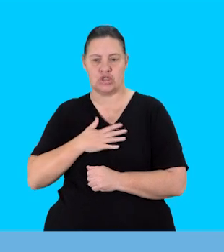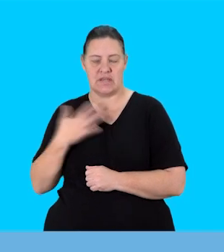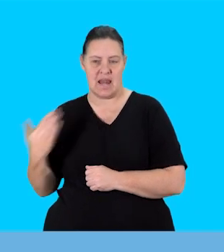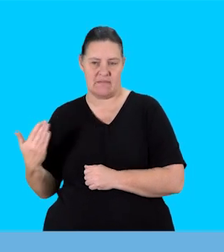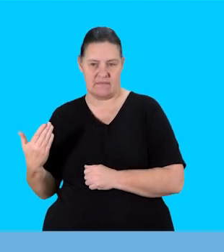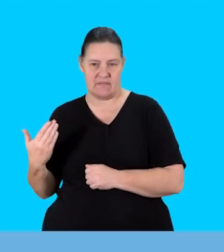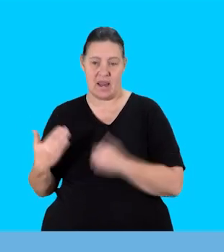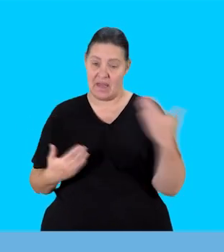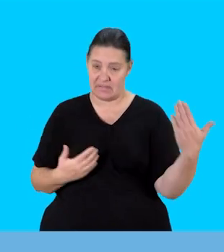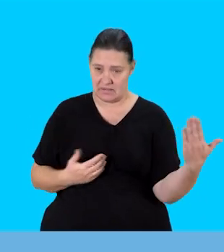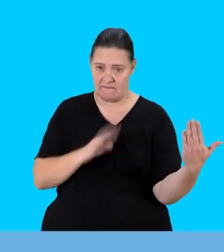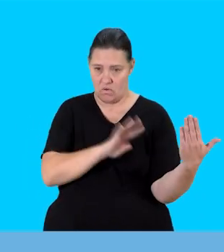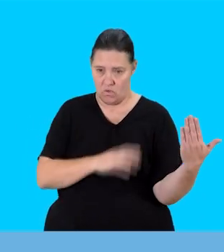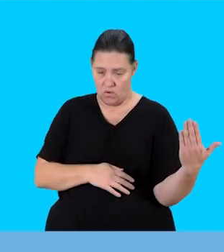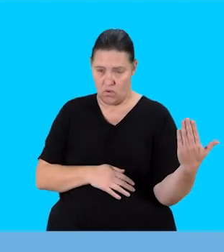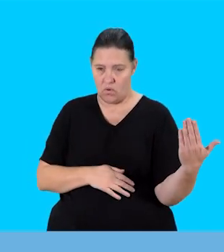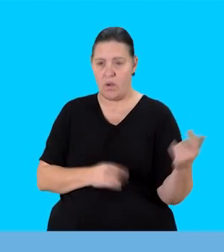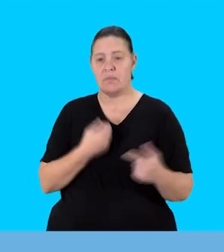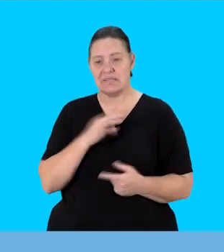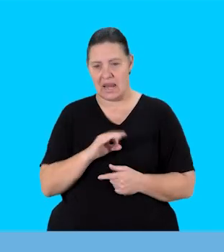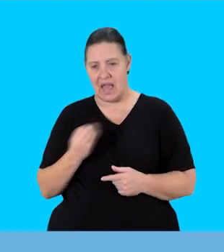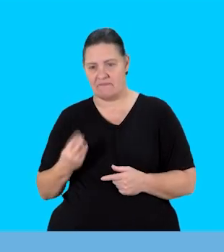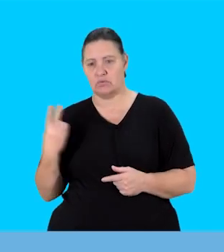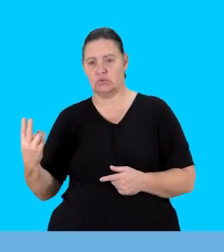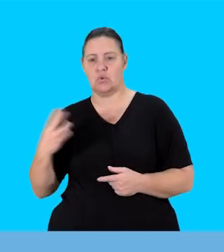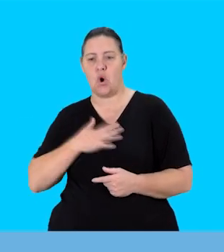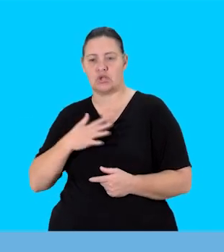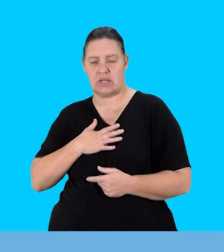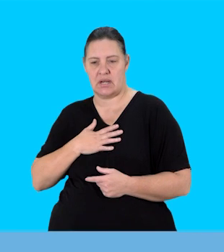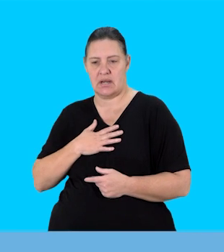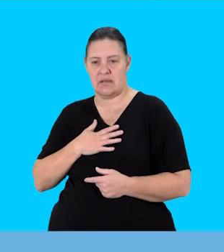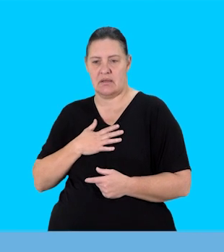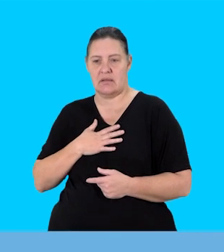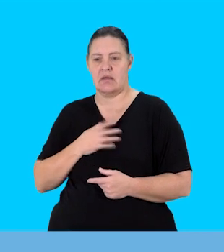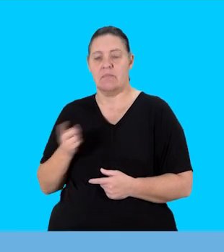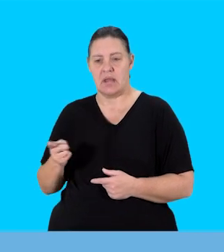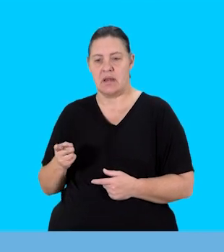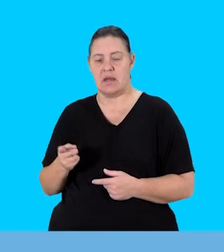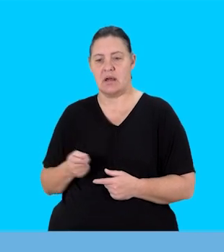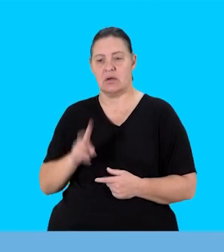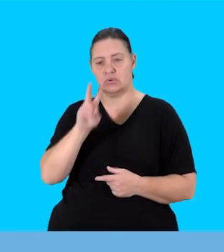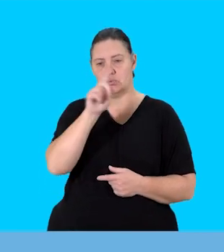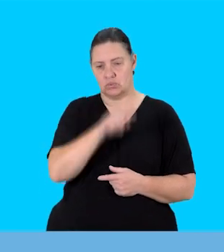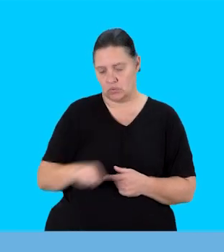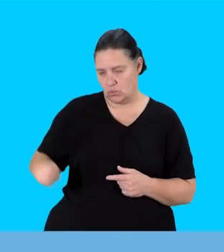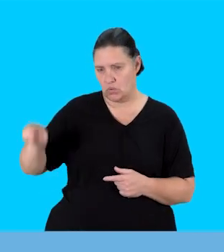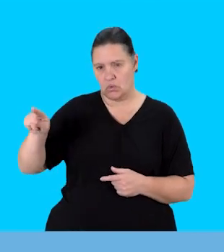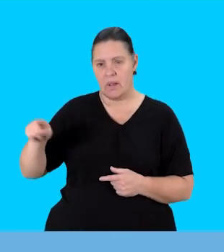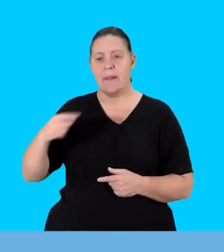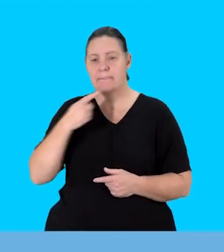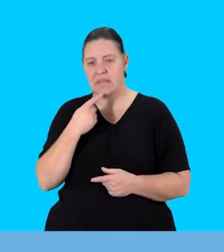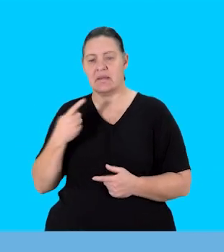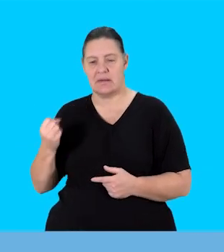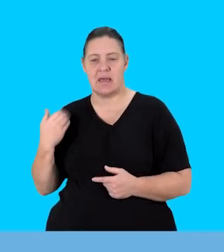oxygens on the left. Then on the other side, I still have my 2 oxygens, And then these two will multiply the 1